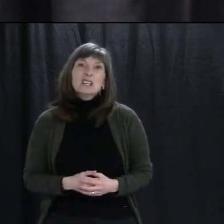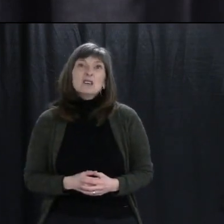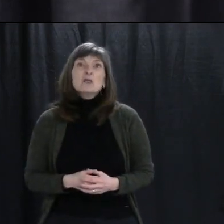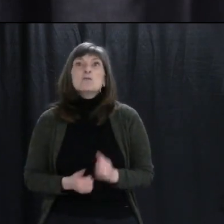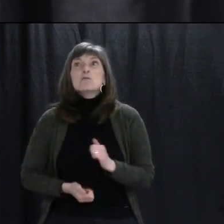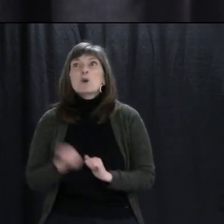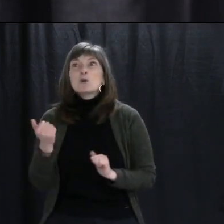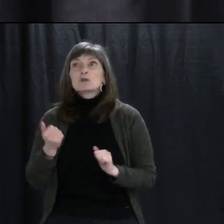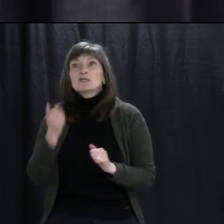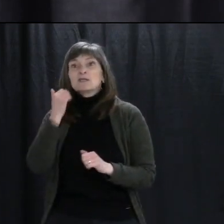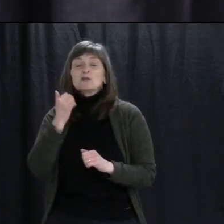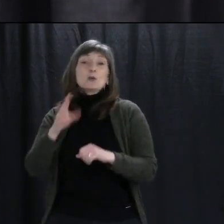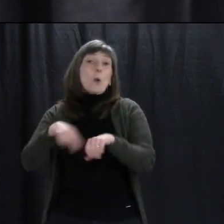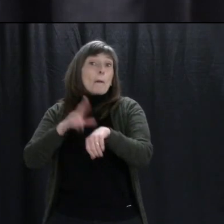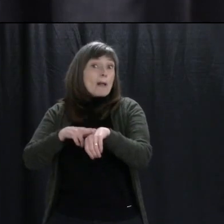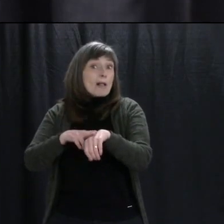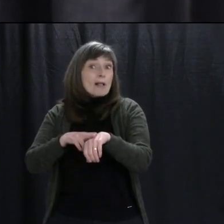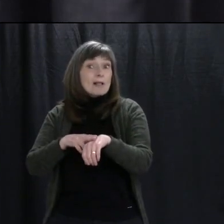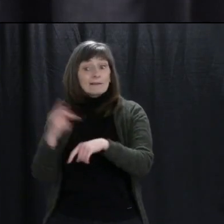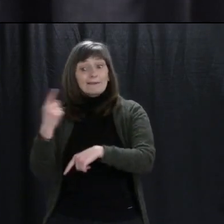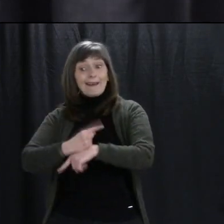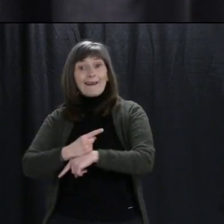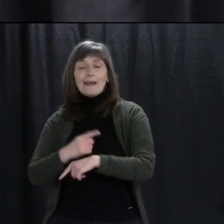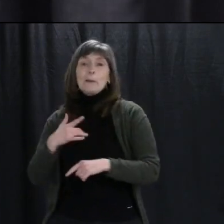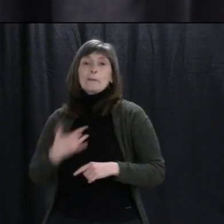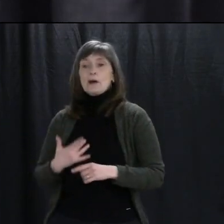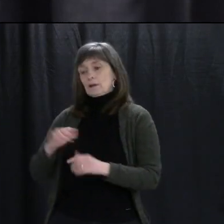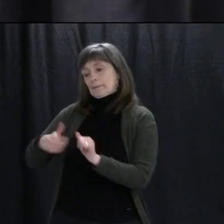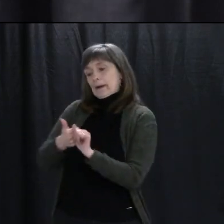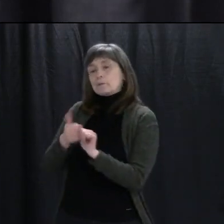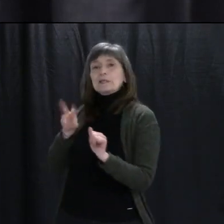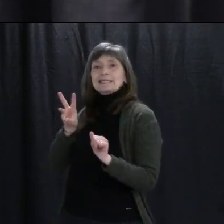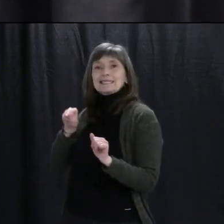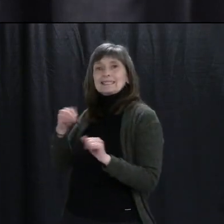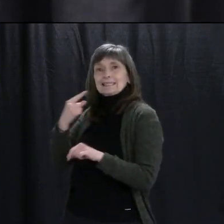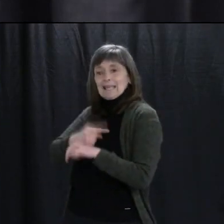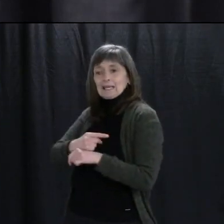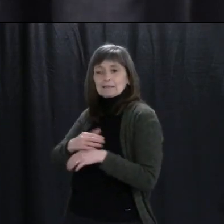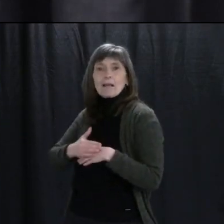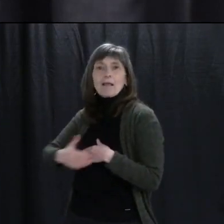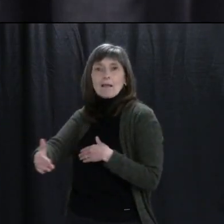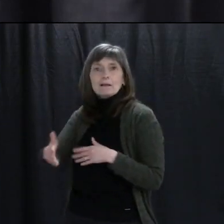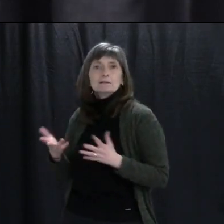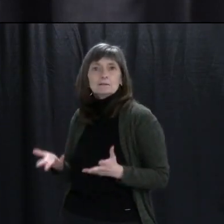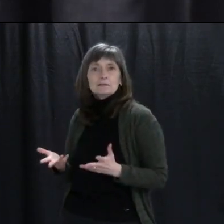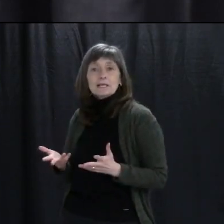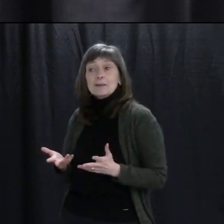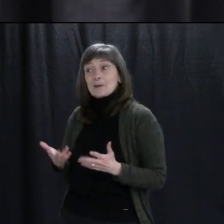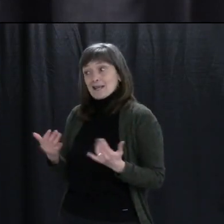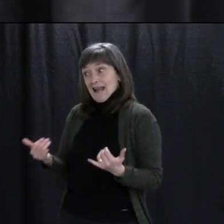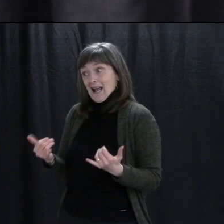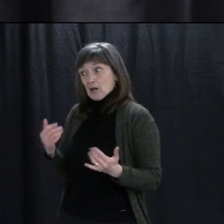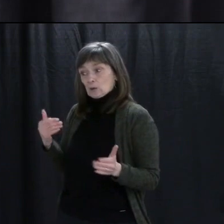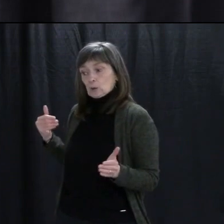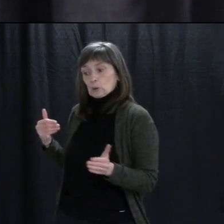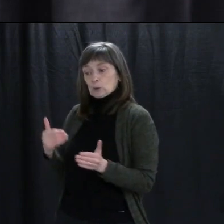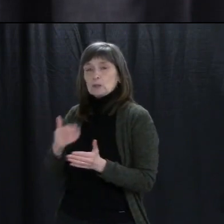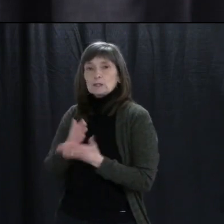of burn rate with the inventory we carry. There have been occasions when that's been down to 10 days.